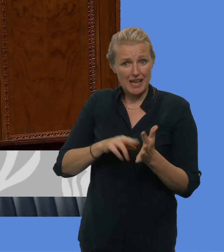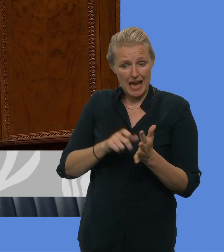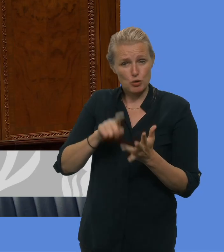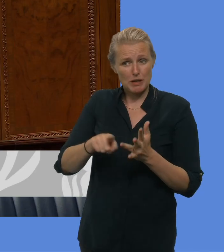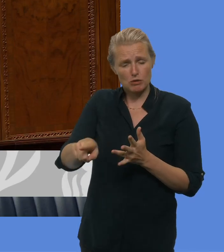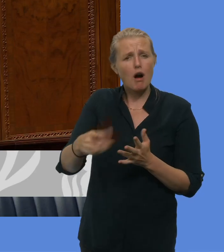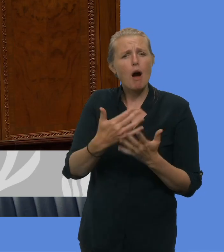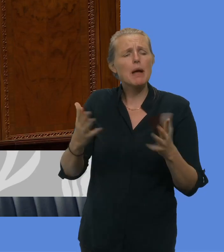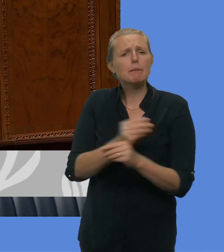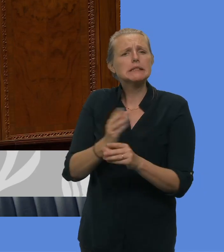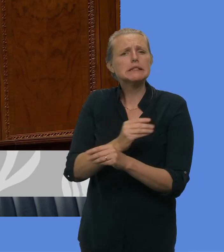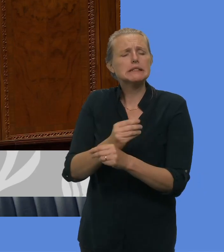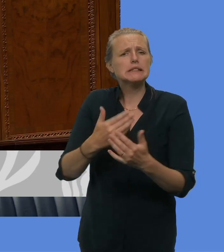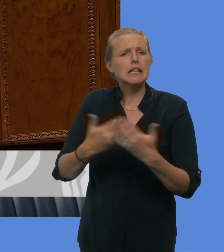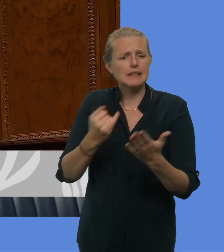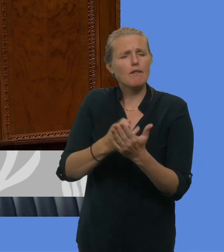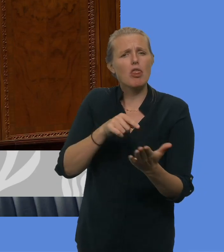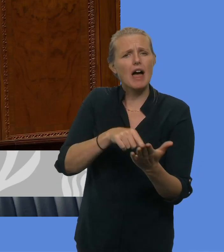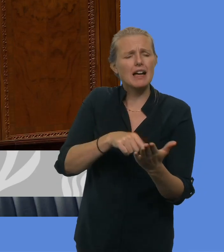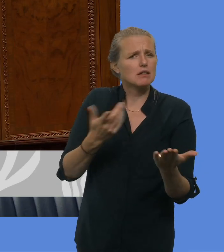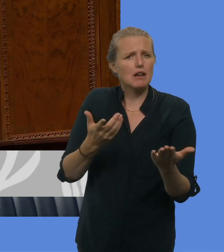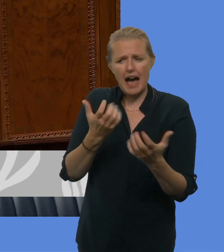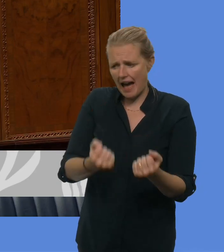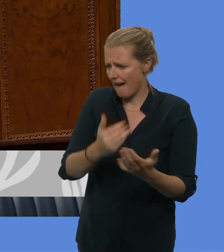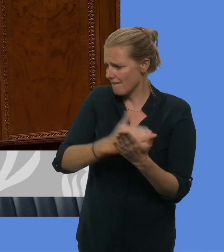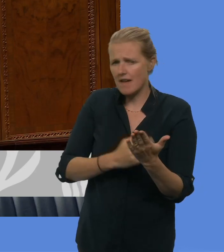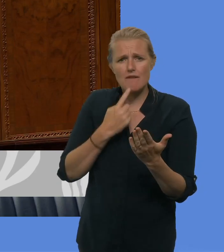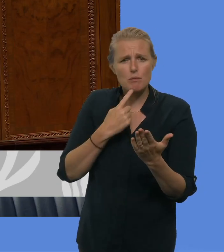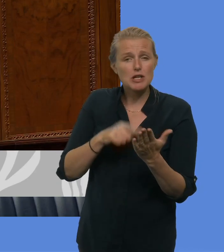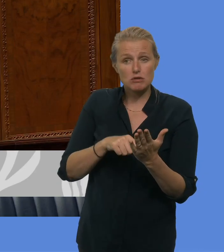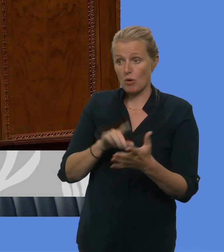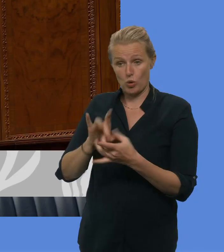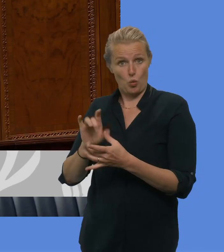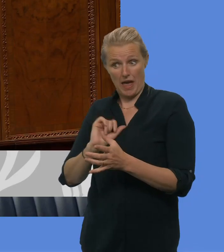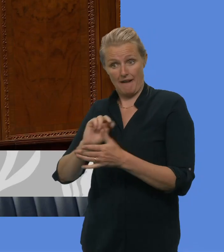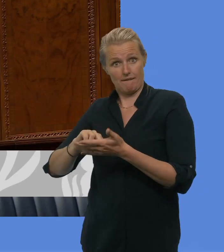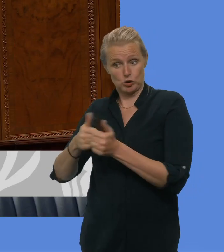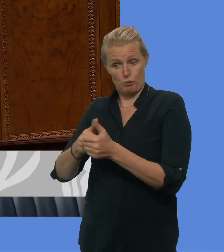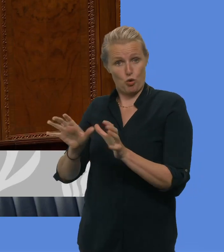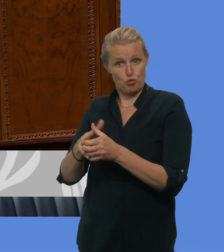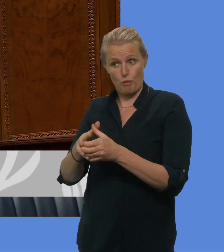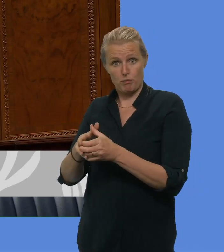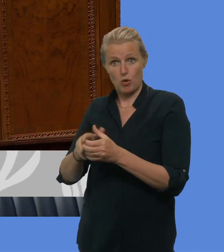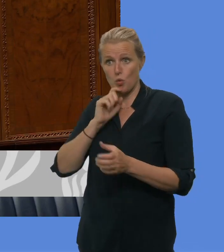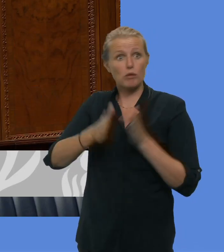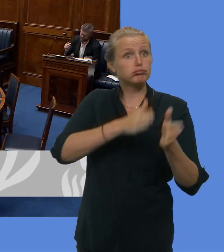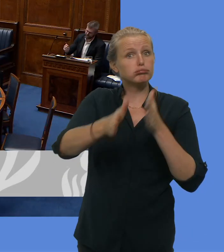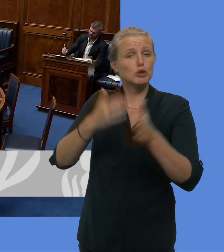endometriosis advocacy groups to try to get into school, to talk about the Unit 5 resources and other resources to make people more aware of the condition. Thank